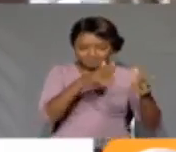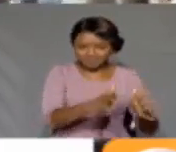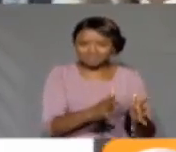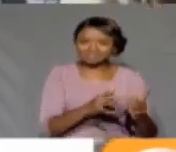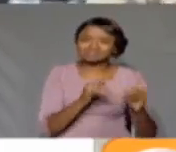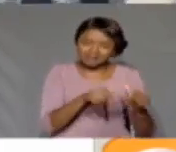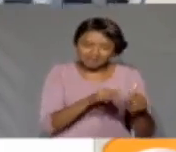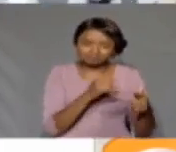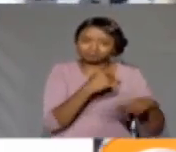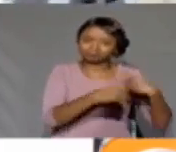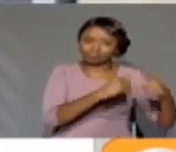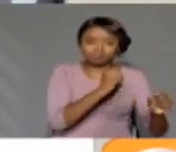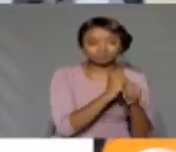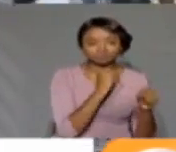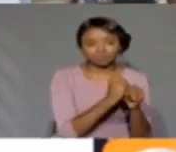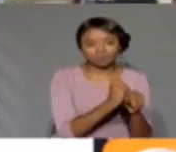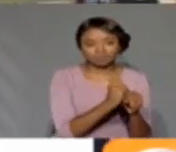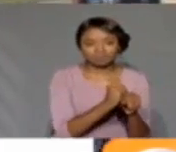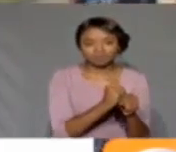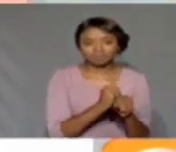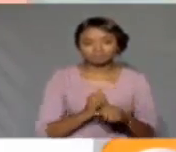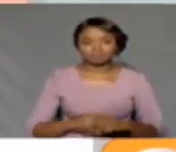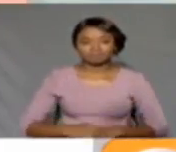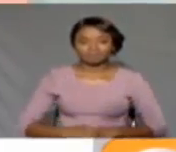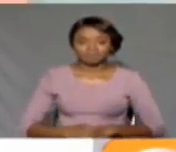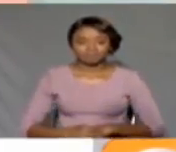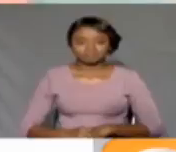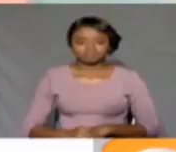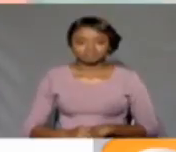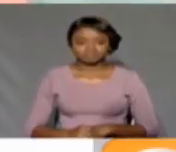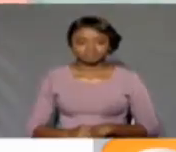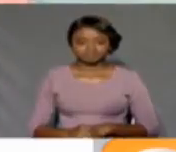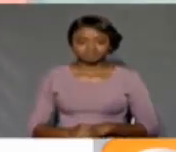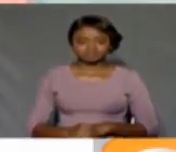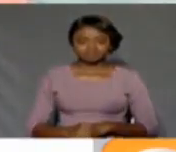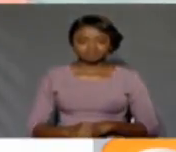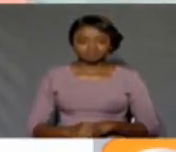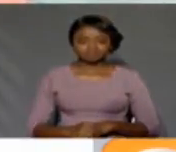raw materials for the listed miller. Dennis Otieno, Citizen TV.